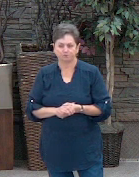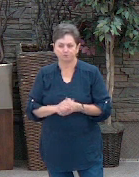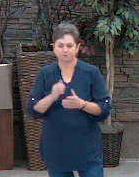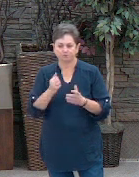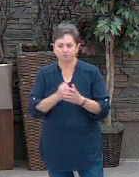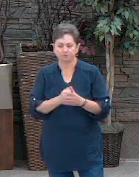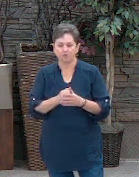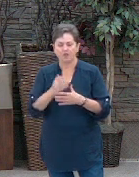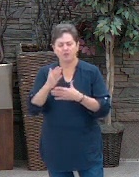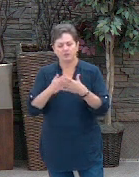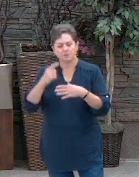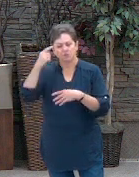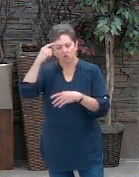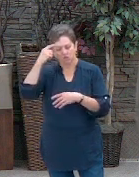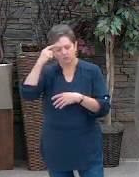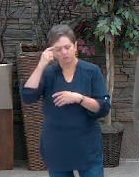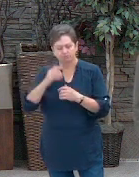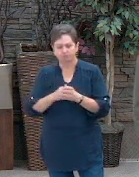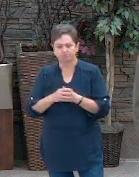Here's some thoughts